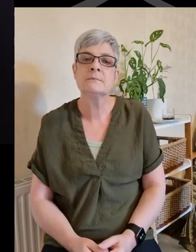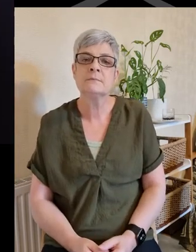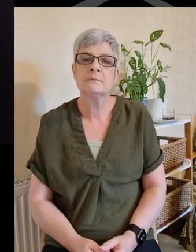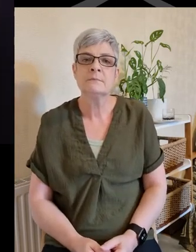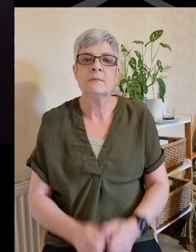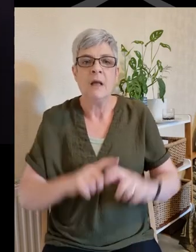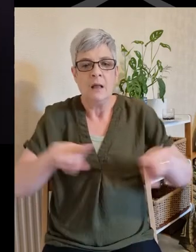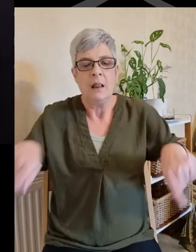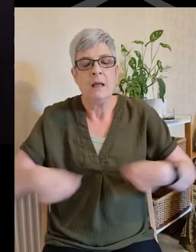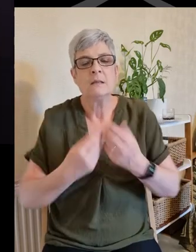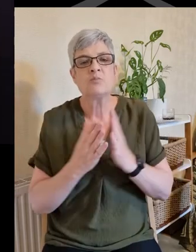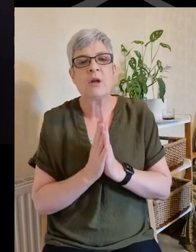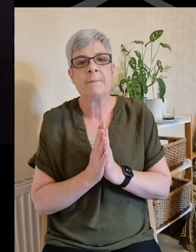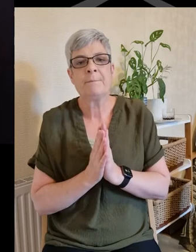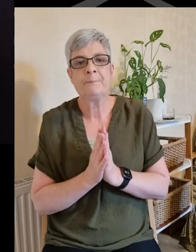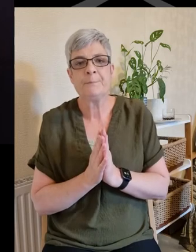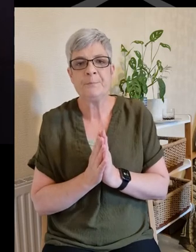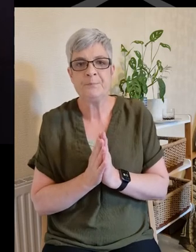And let us pray.